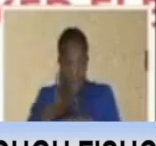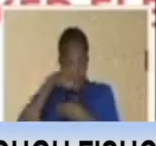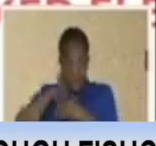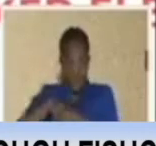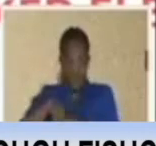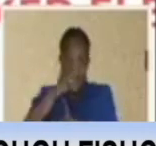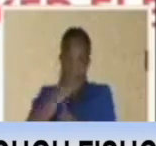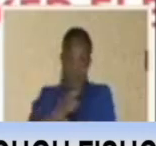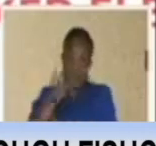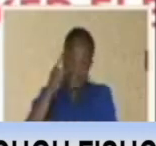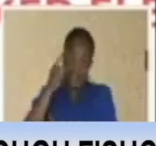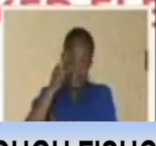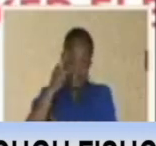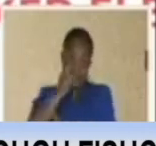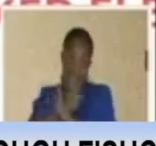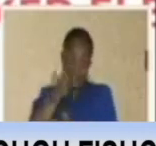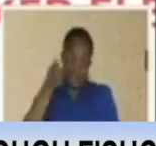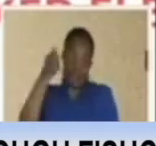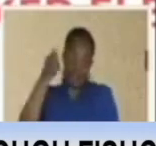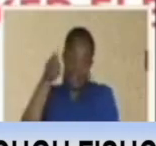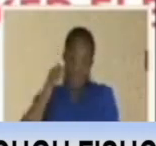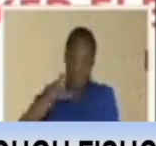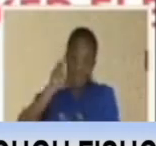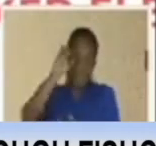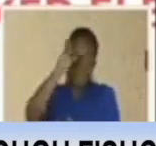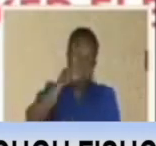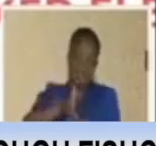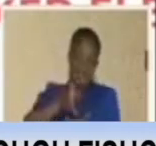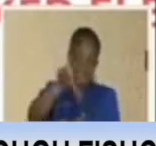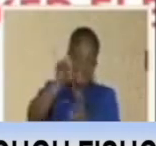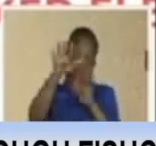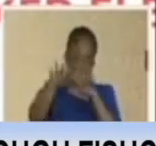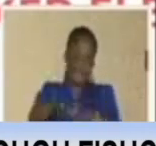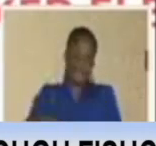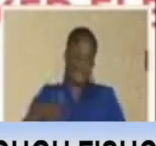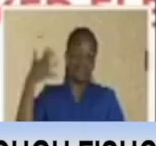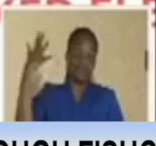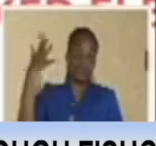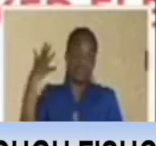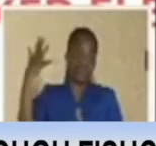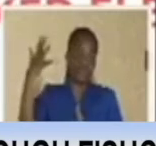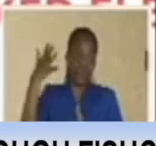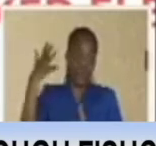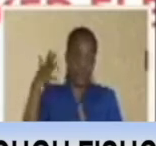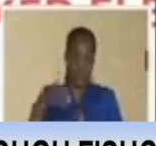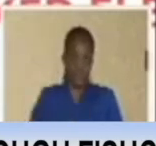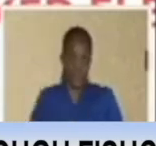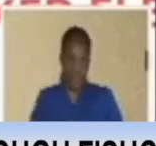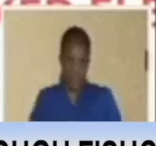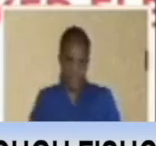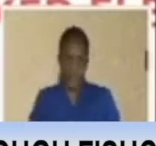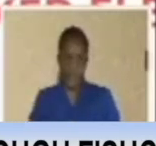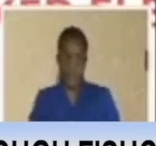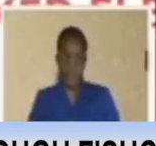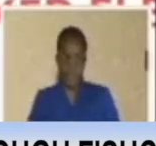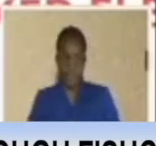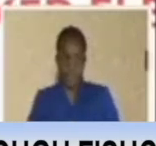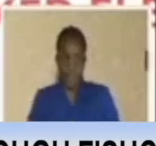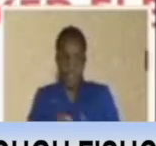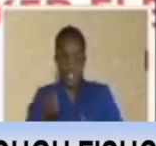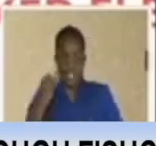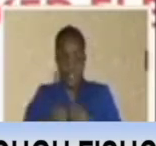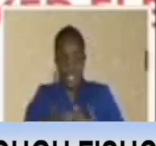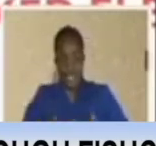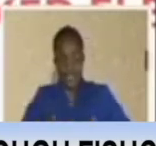budget, which is tabled in Parliament with a view to enabling the legislature to have an